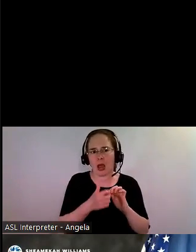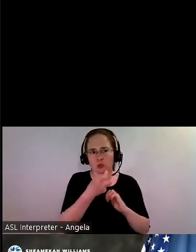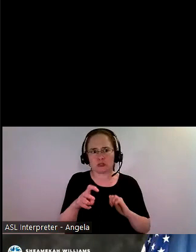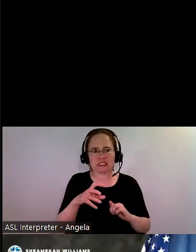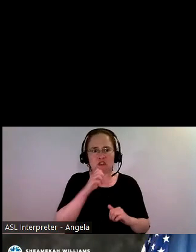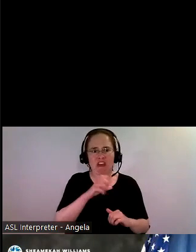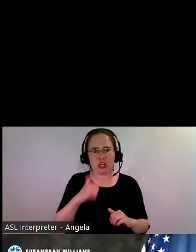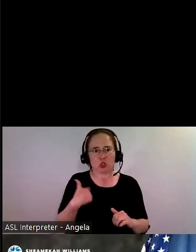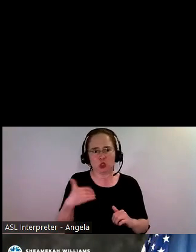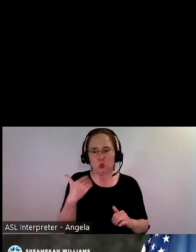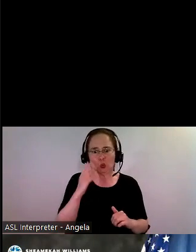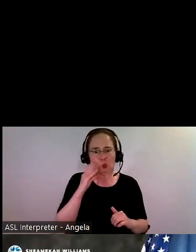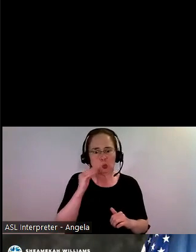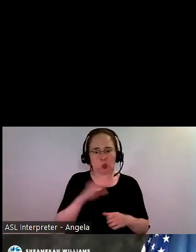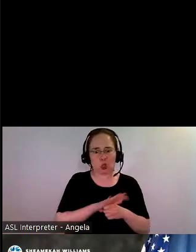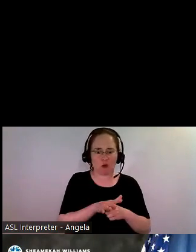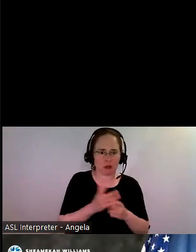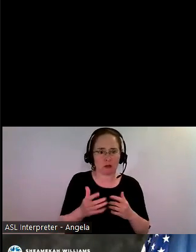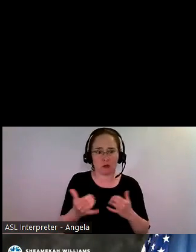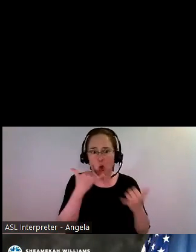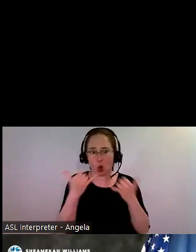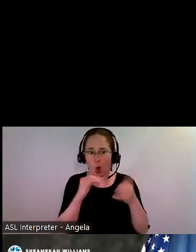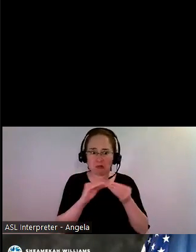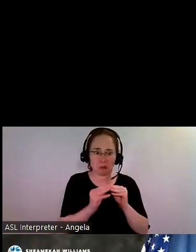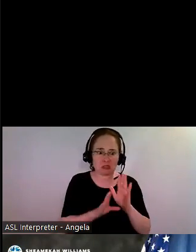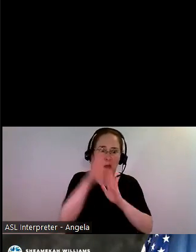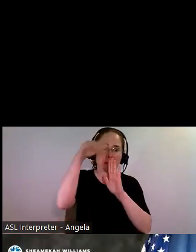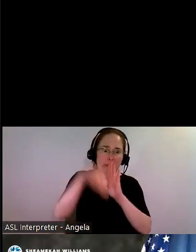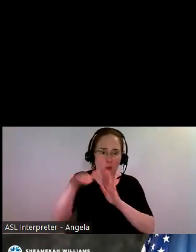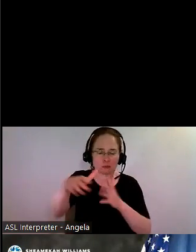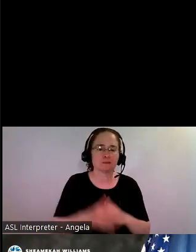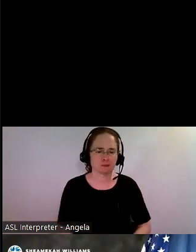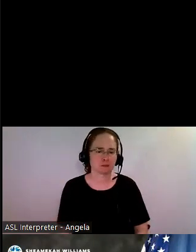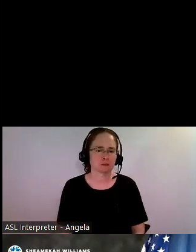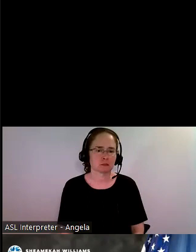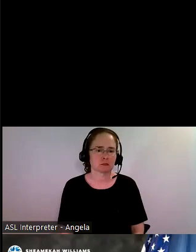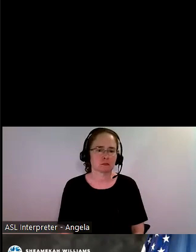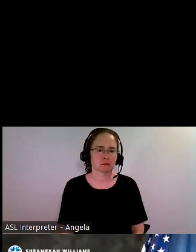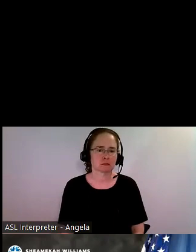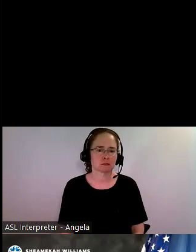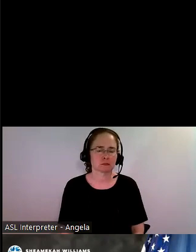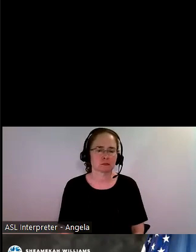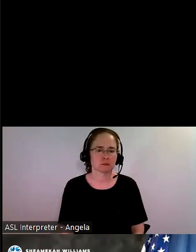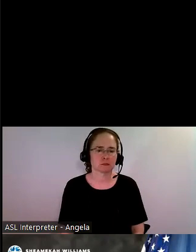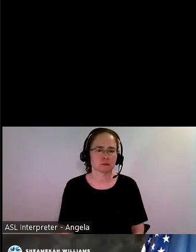volumes were like and how they went down and how they went up at certain peak times. Next slide, please.